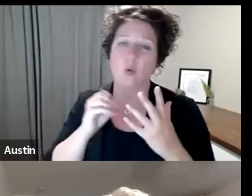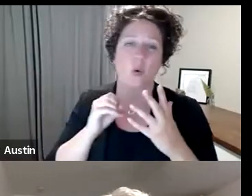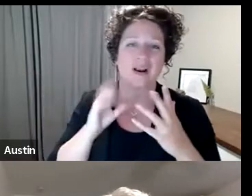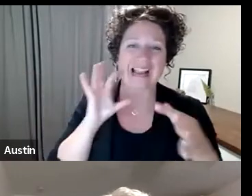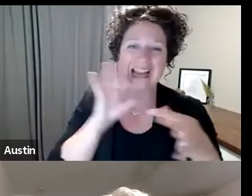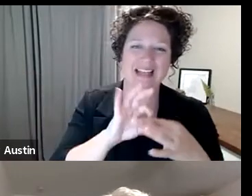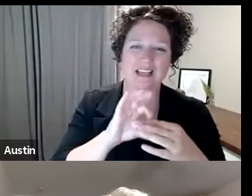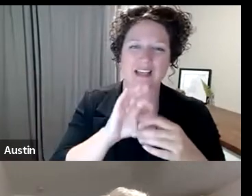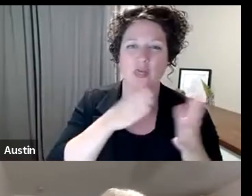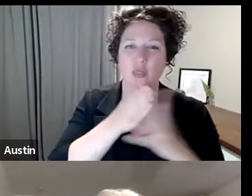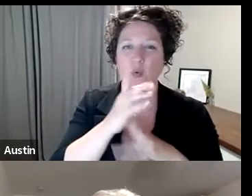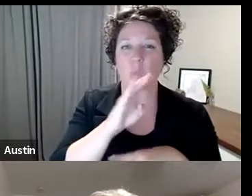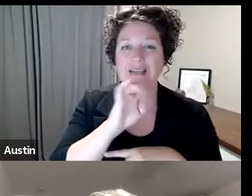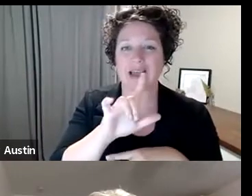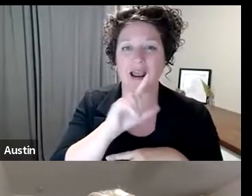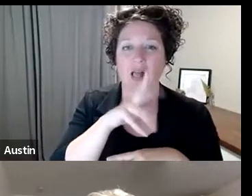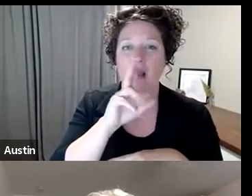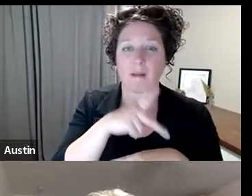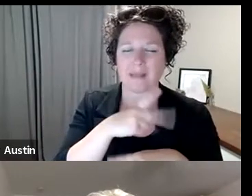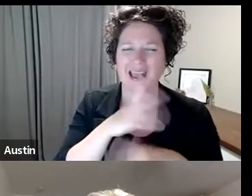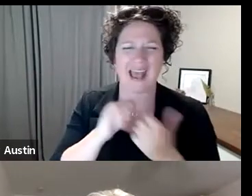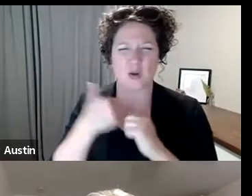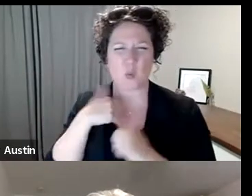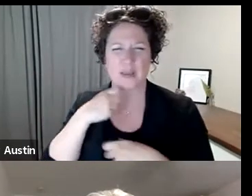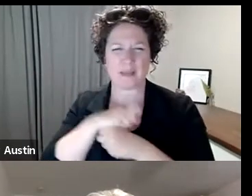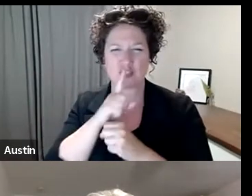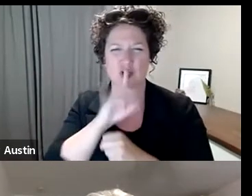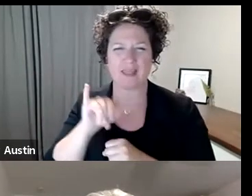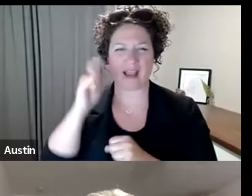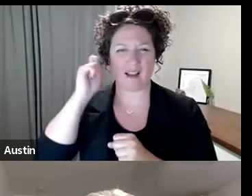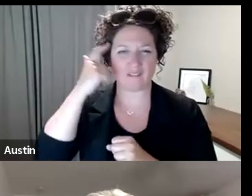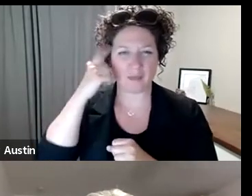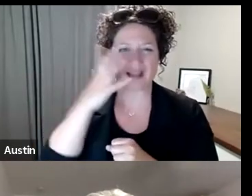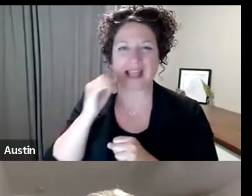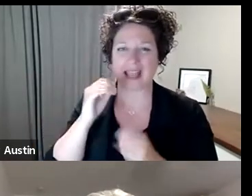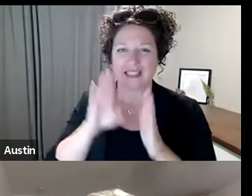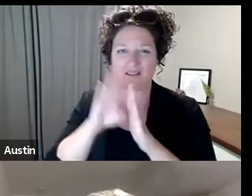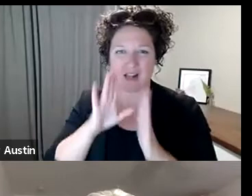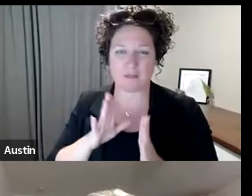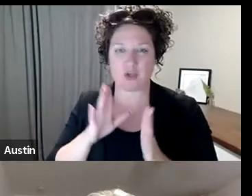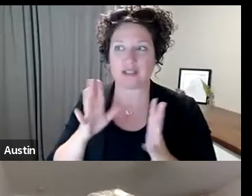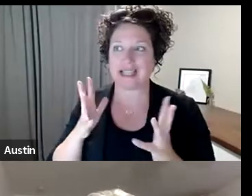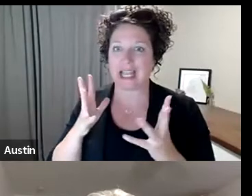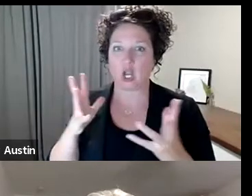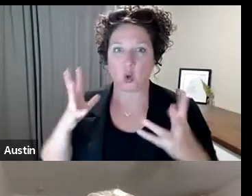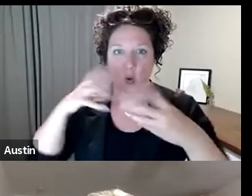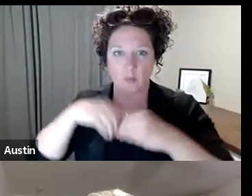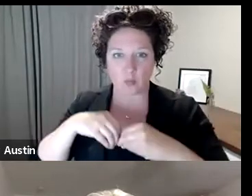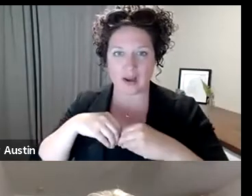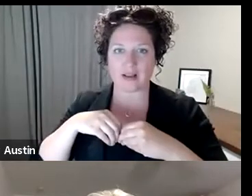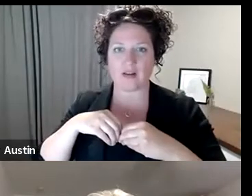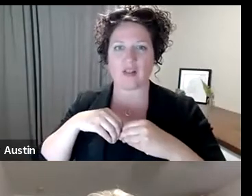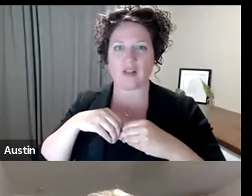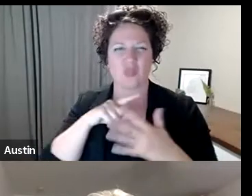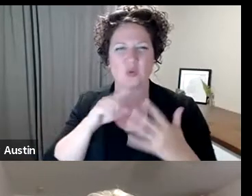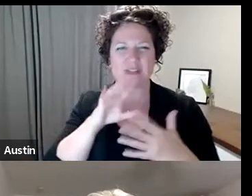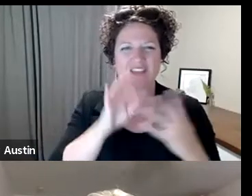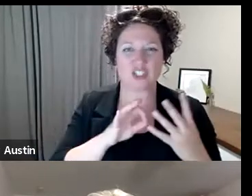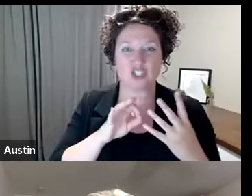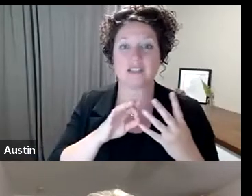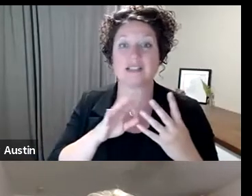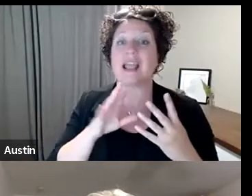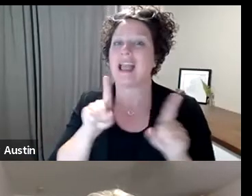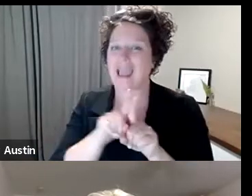how do we make sure that governments and developers incorporate those features that also integrate